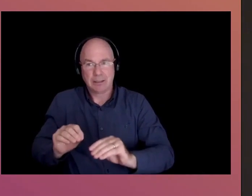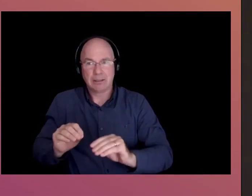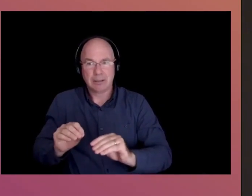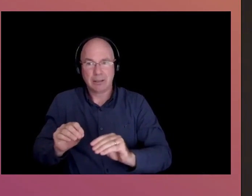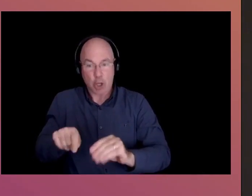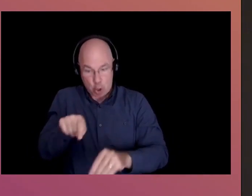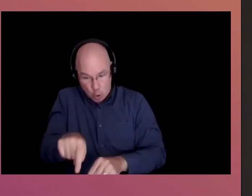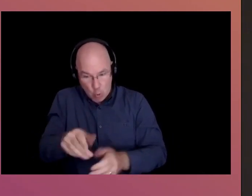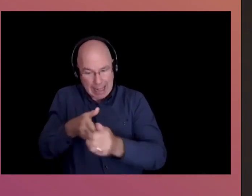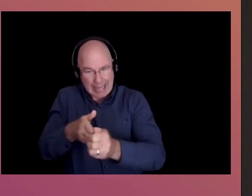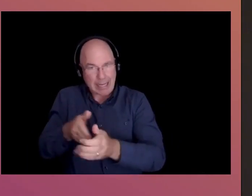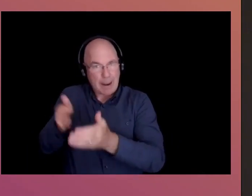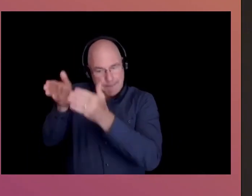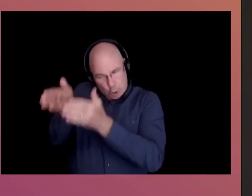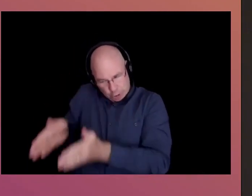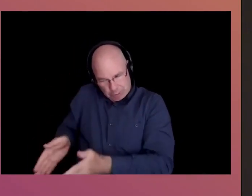human.